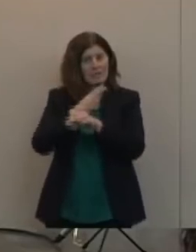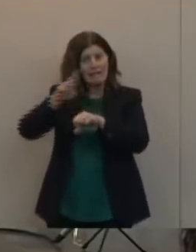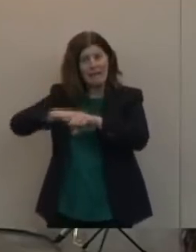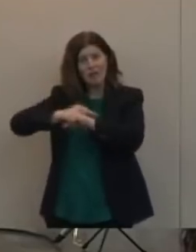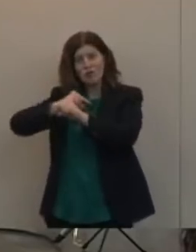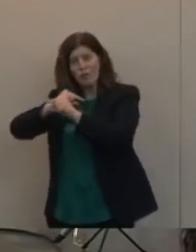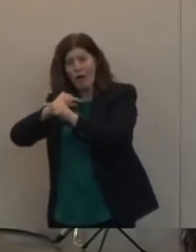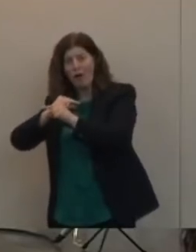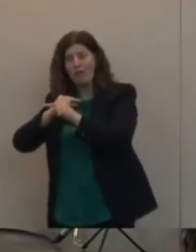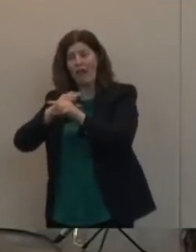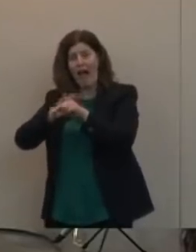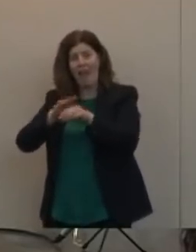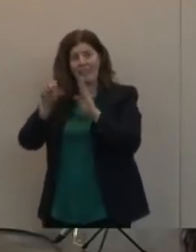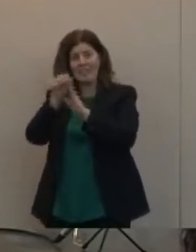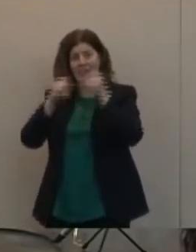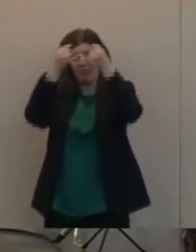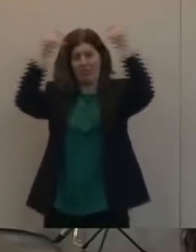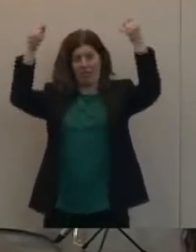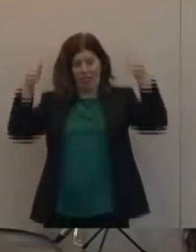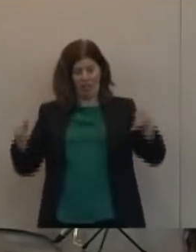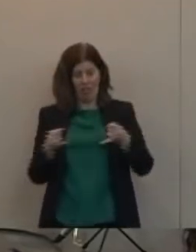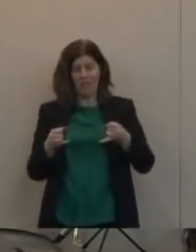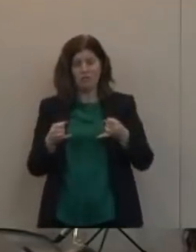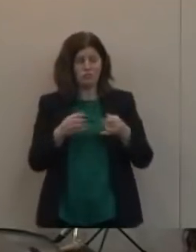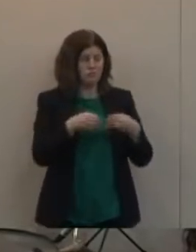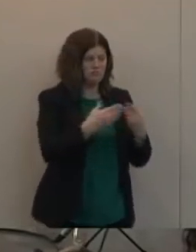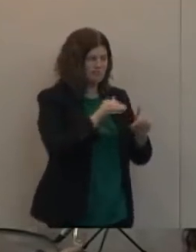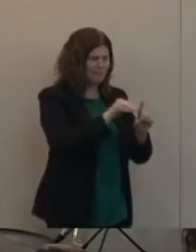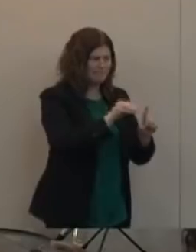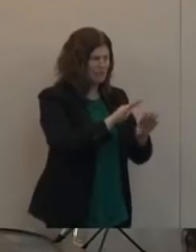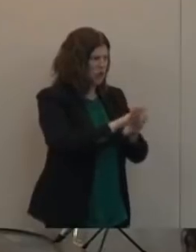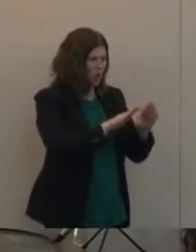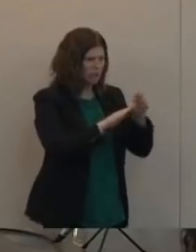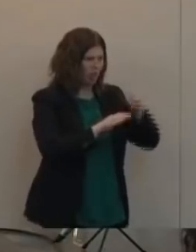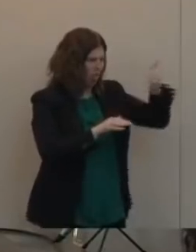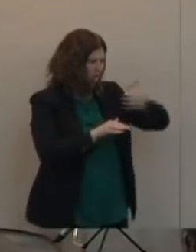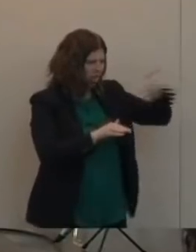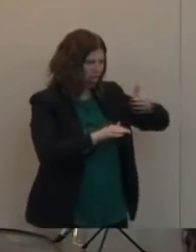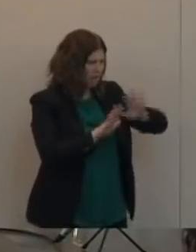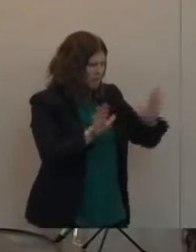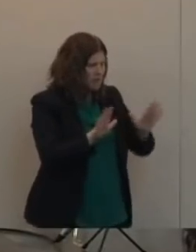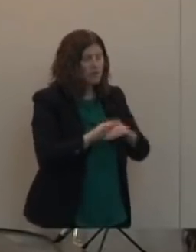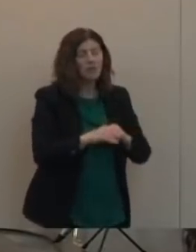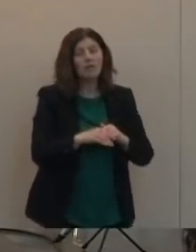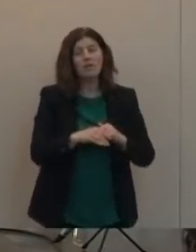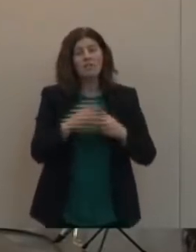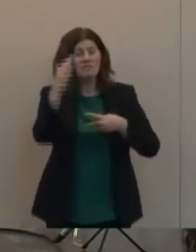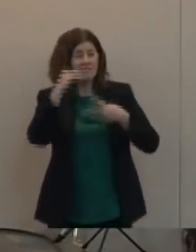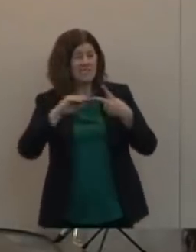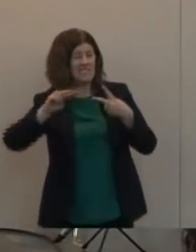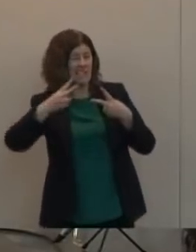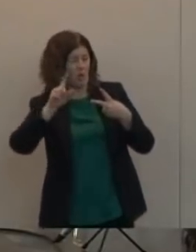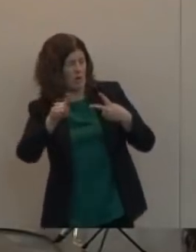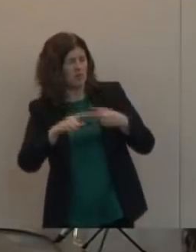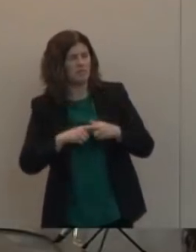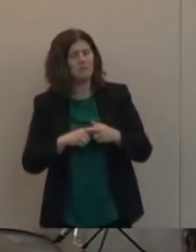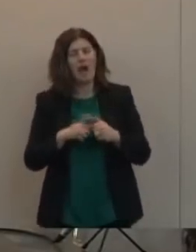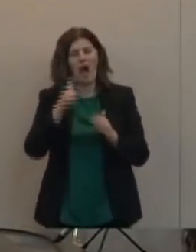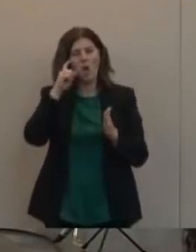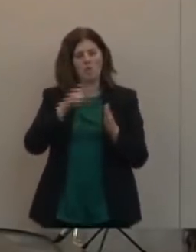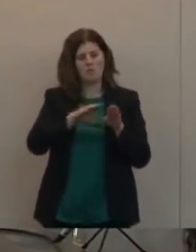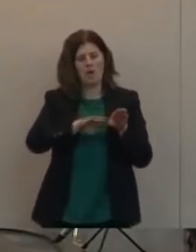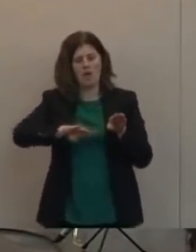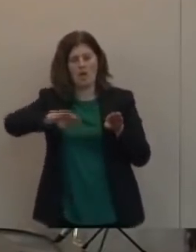those state borders to remind people they shouldn't be traveling back and forth? And then along those lines, I see that the peak